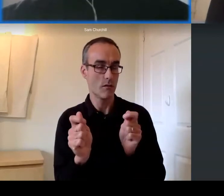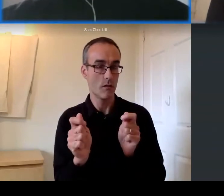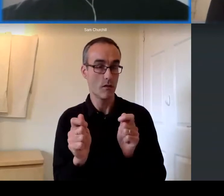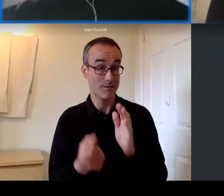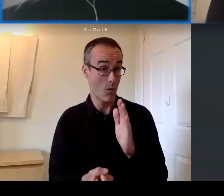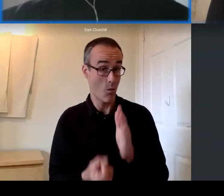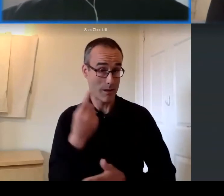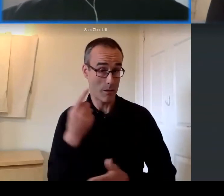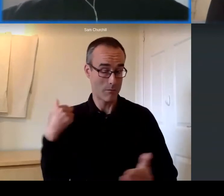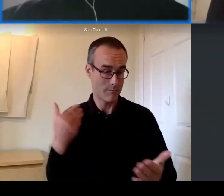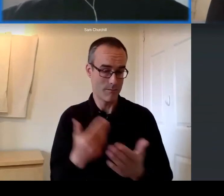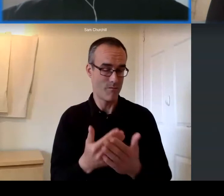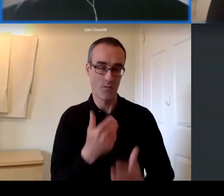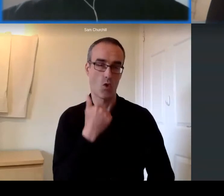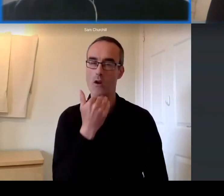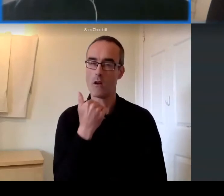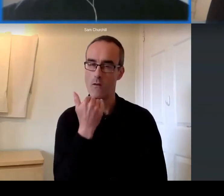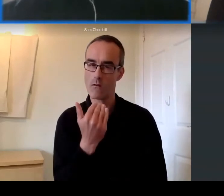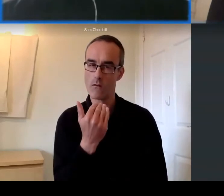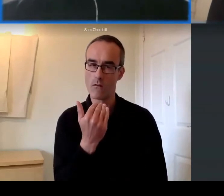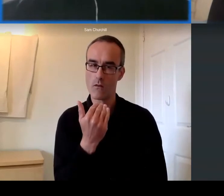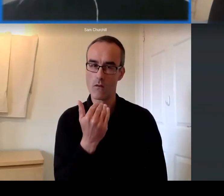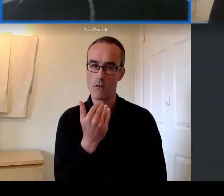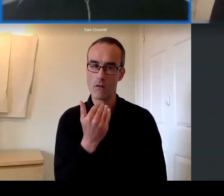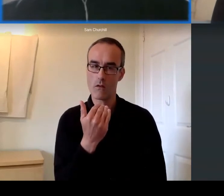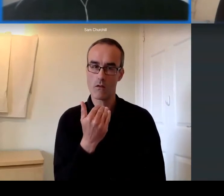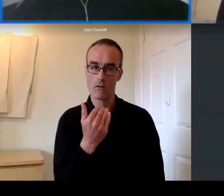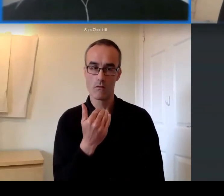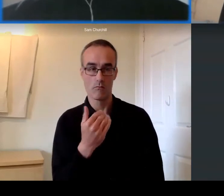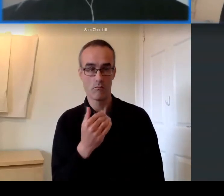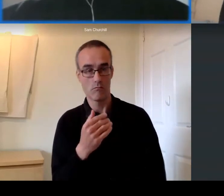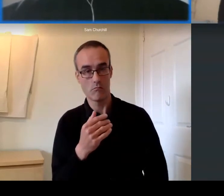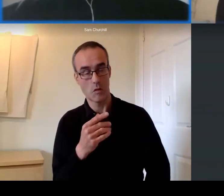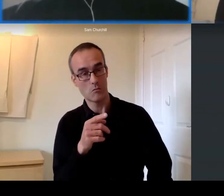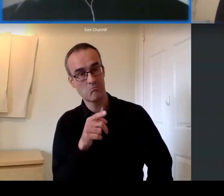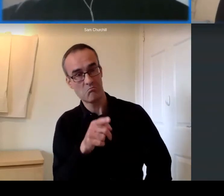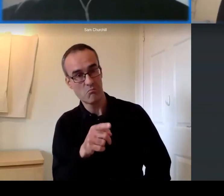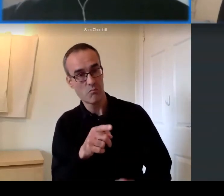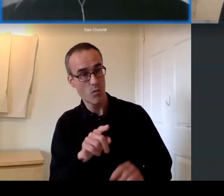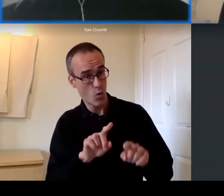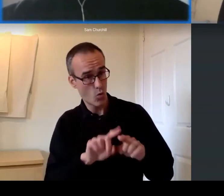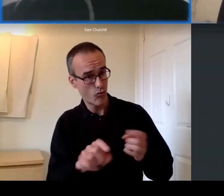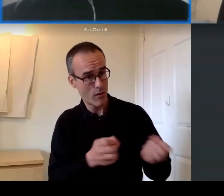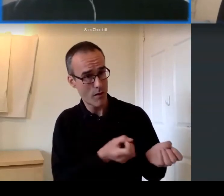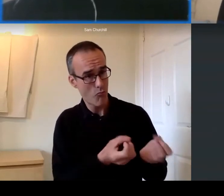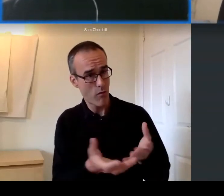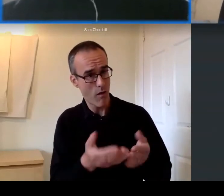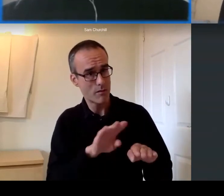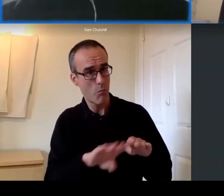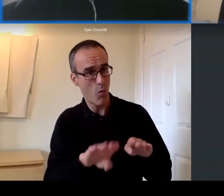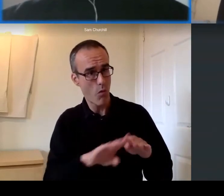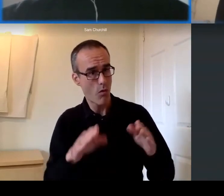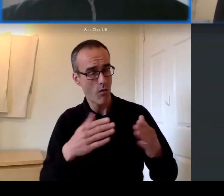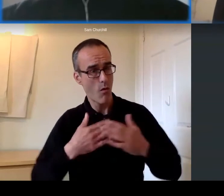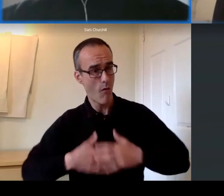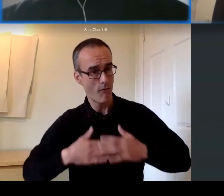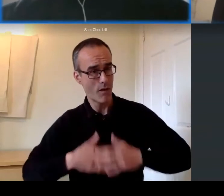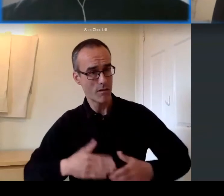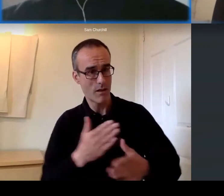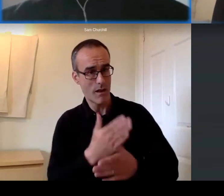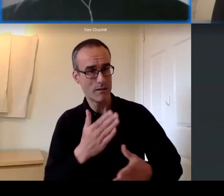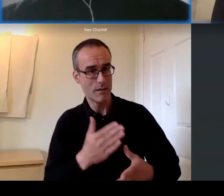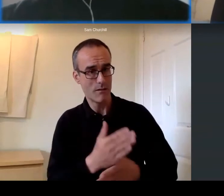enough. And either you're, as an organization that's trying to provide sport or physical activity, is trying to do something for it, or are you just